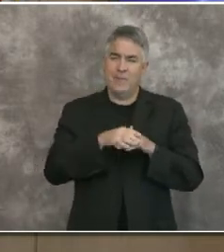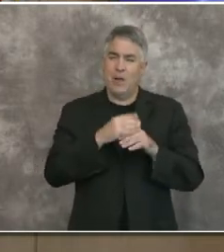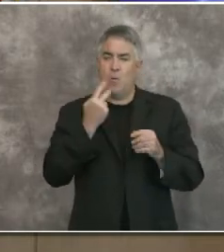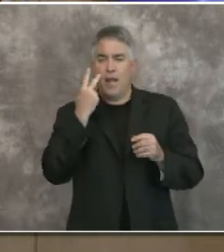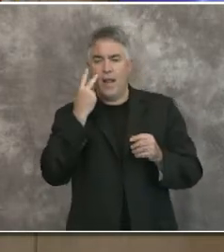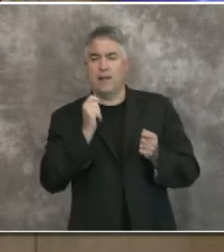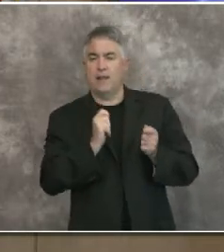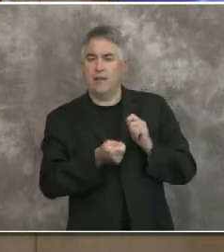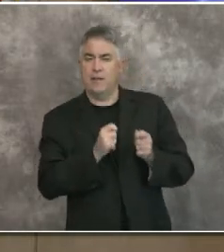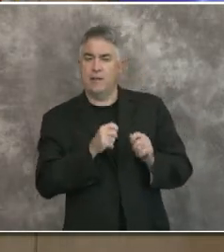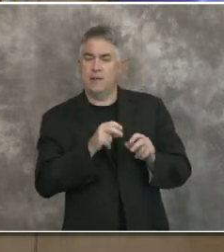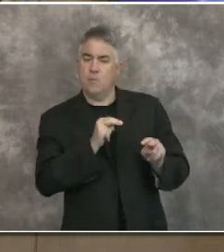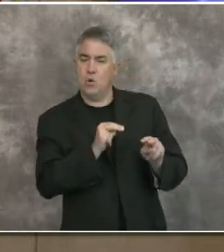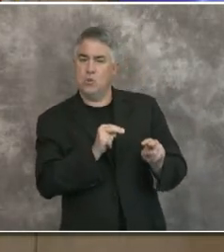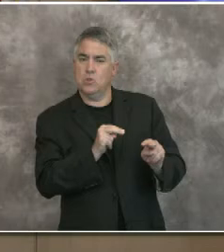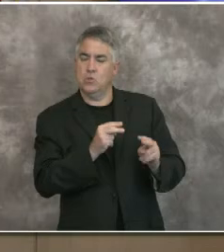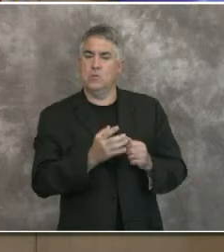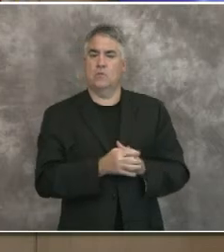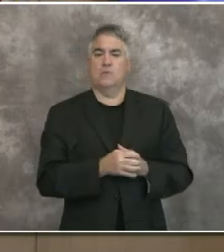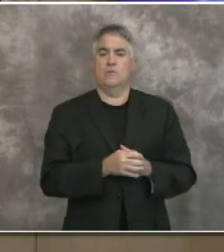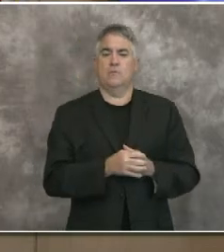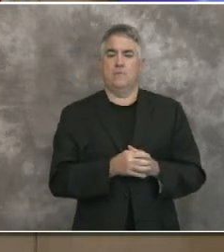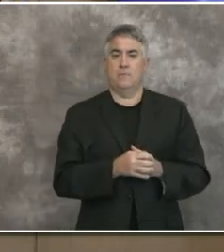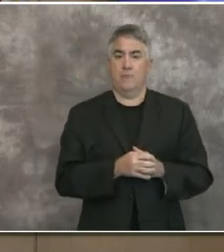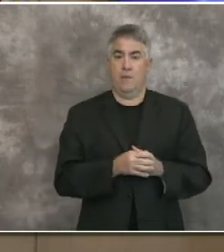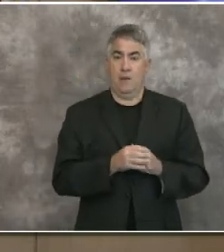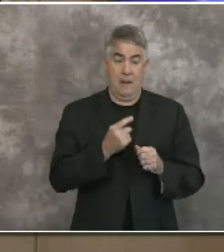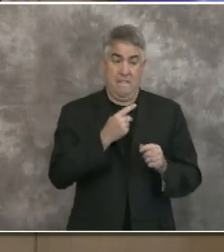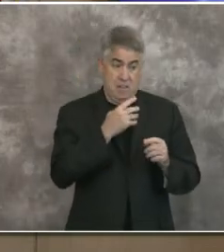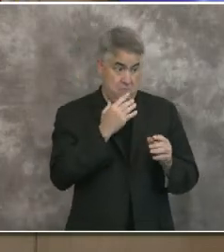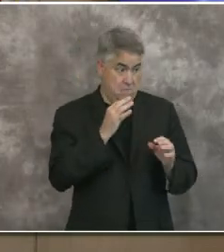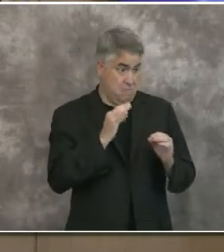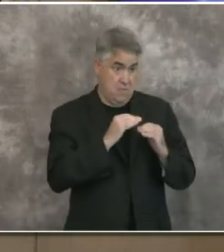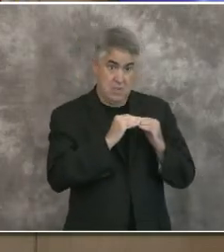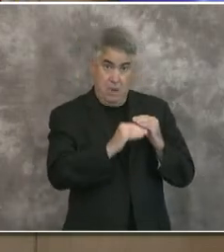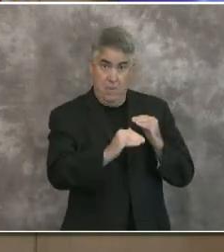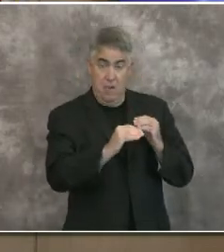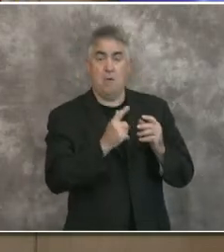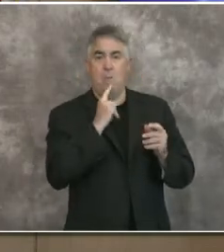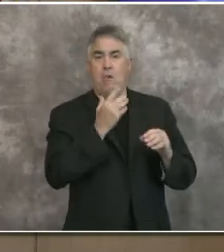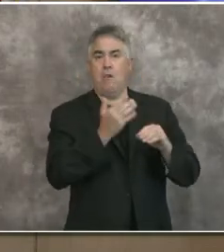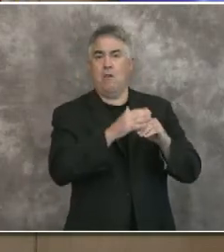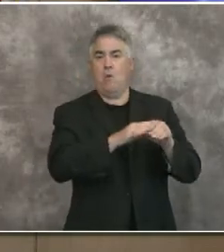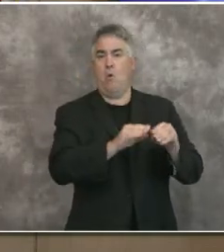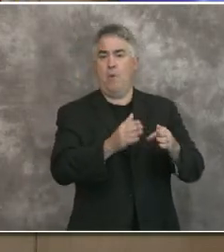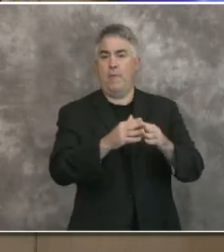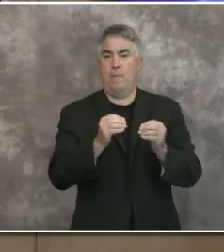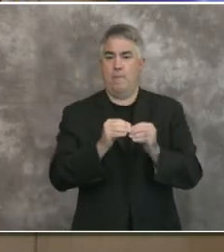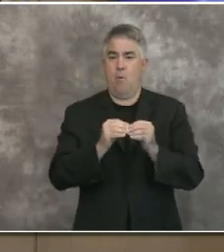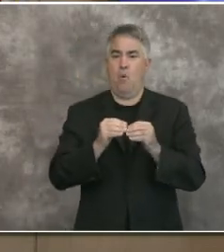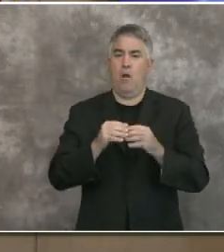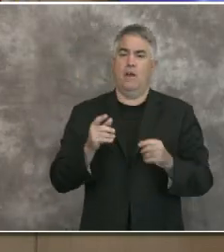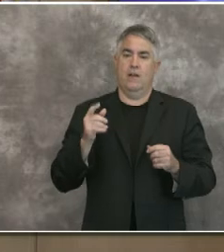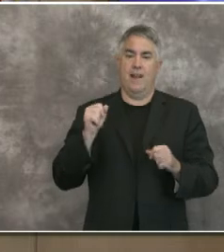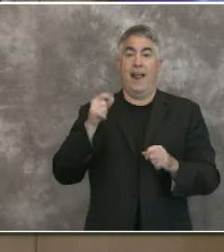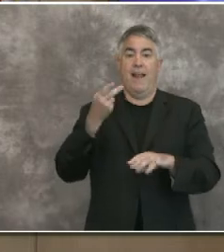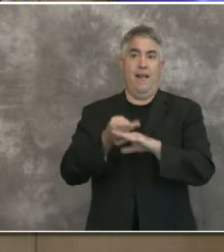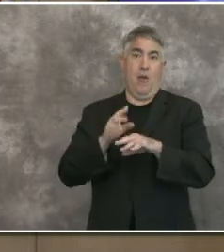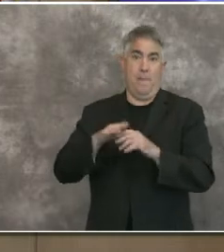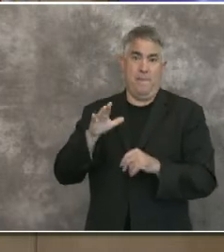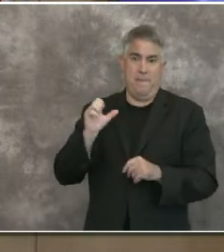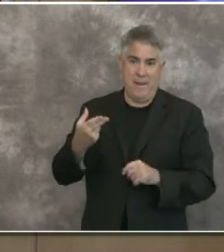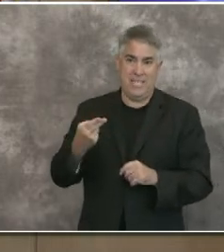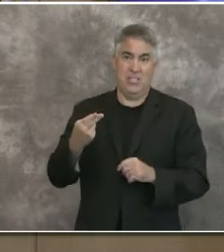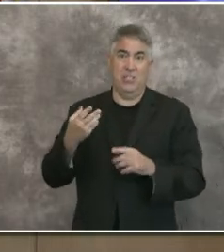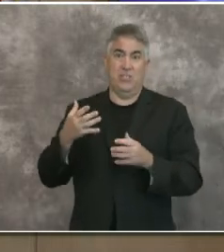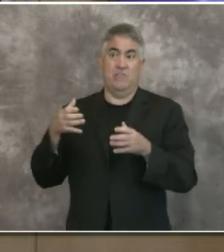take a step on beaches, where we freed up the ability to sit and sunbathe on beaches using chairs and towels with members of your own household. We have worked